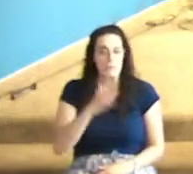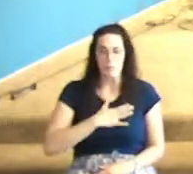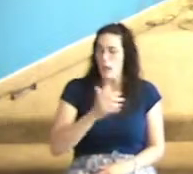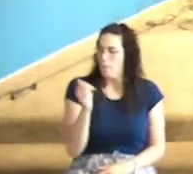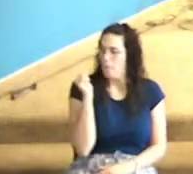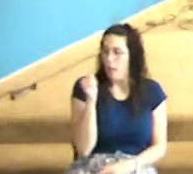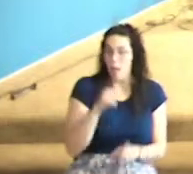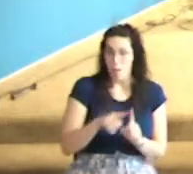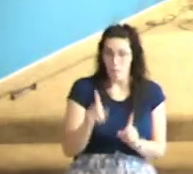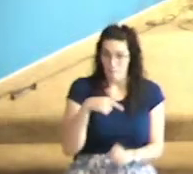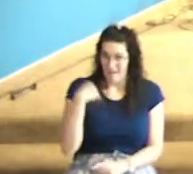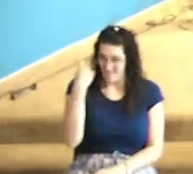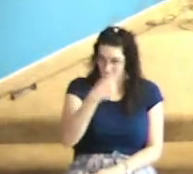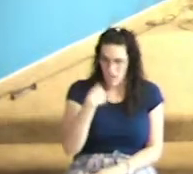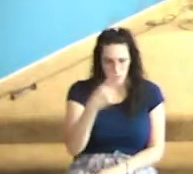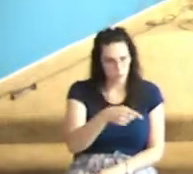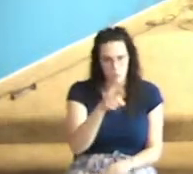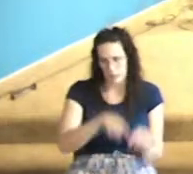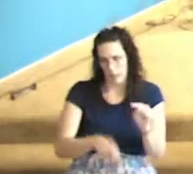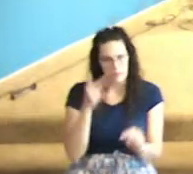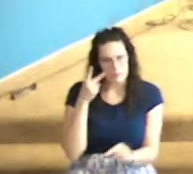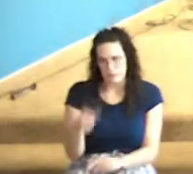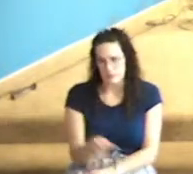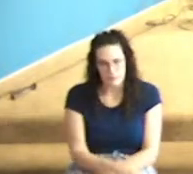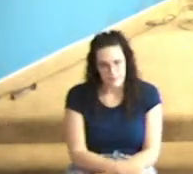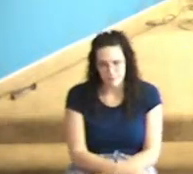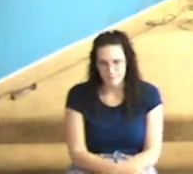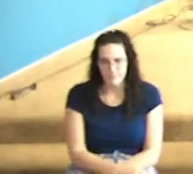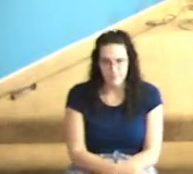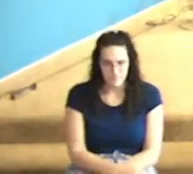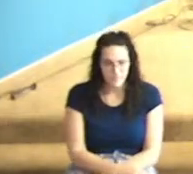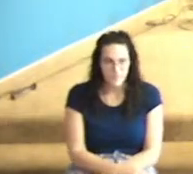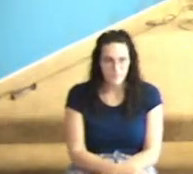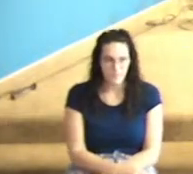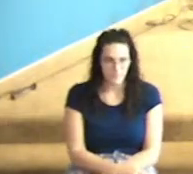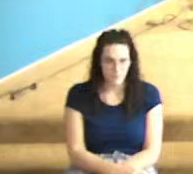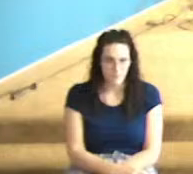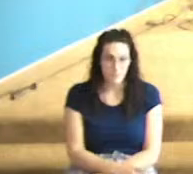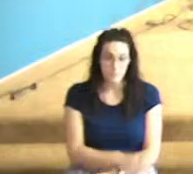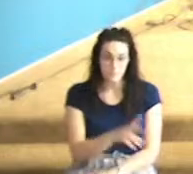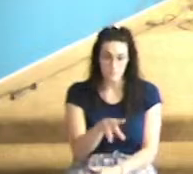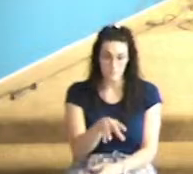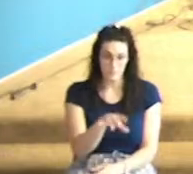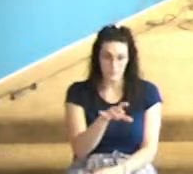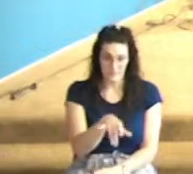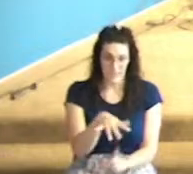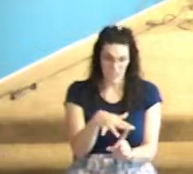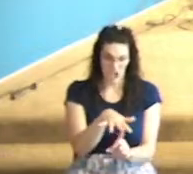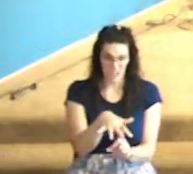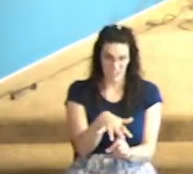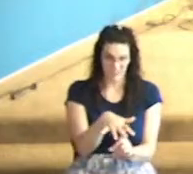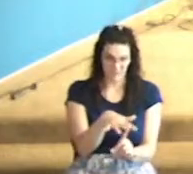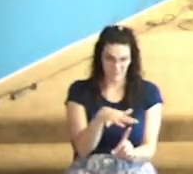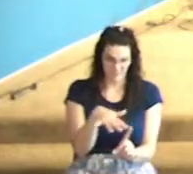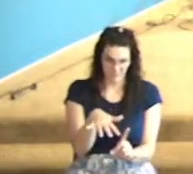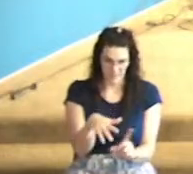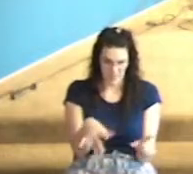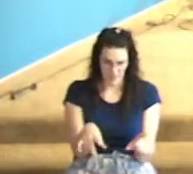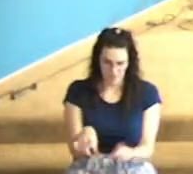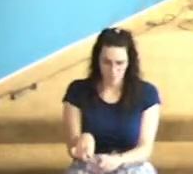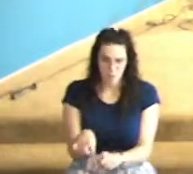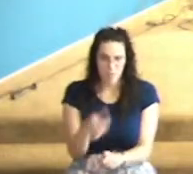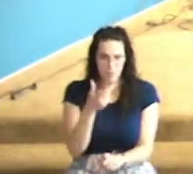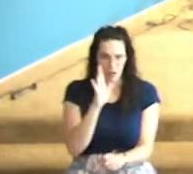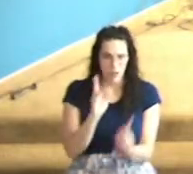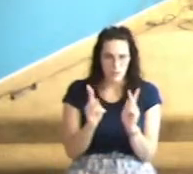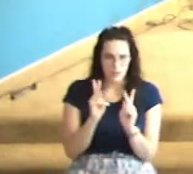but my face must not be seen. So it's in this context of God's